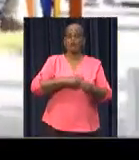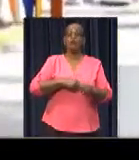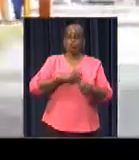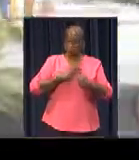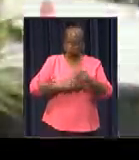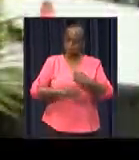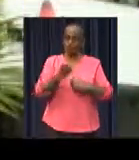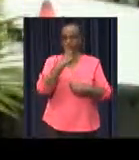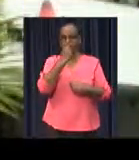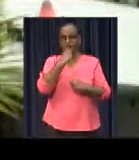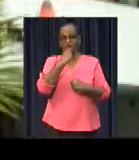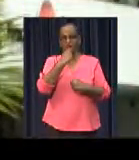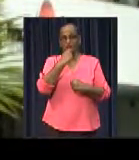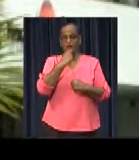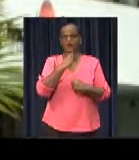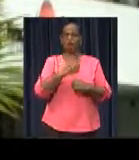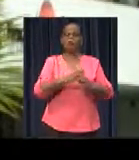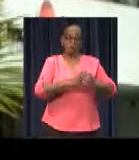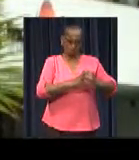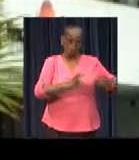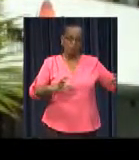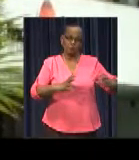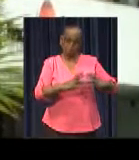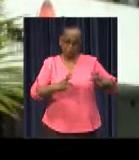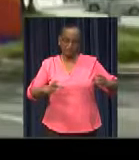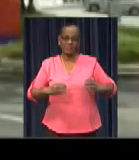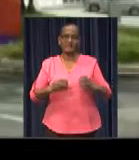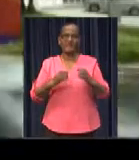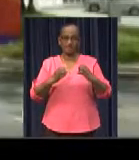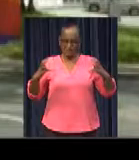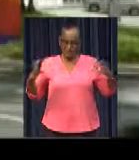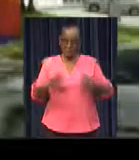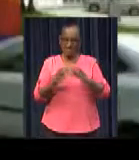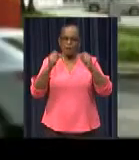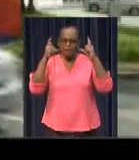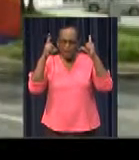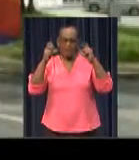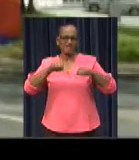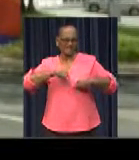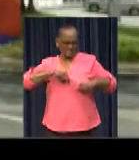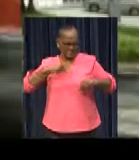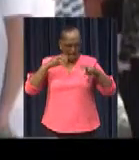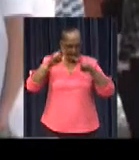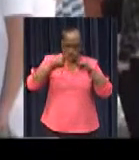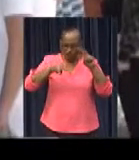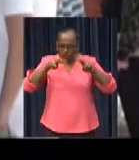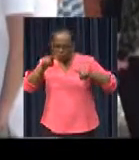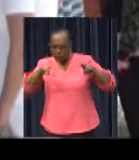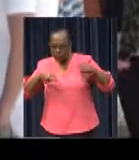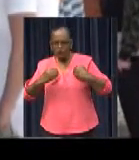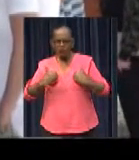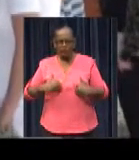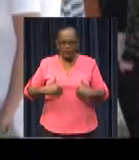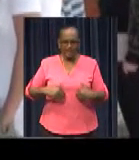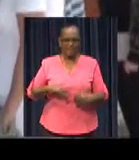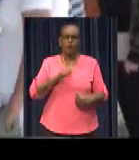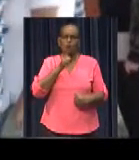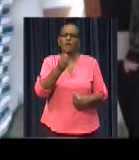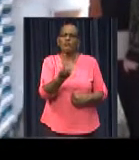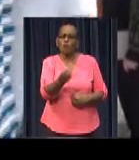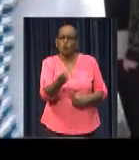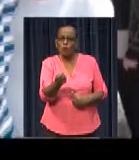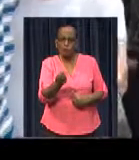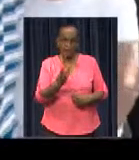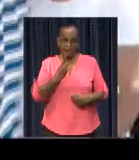consumption. The authorities ask the society to check for themselves what they buy, and when